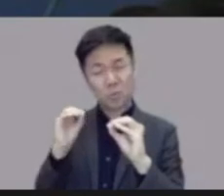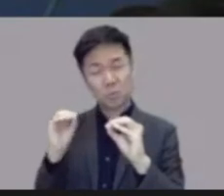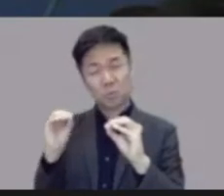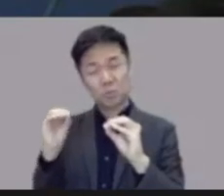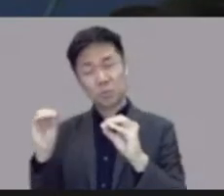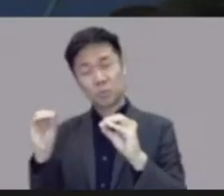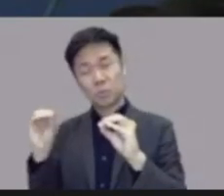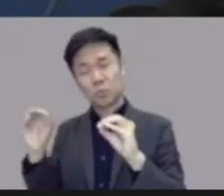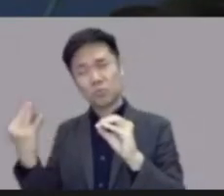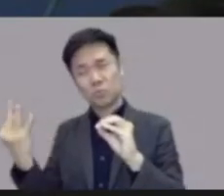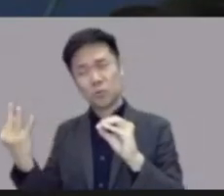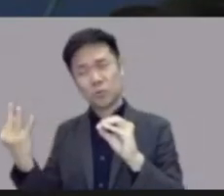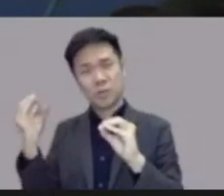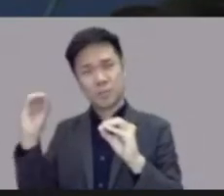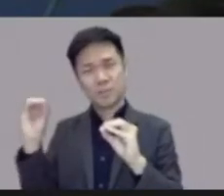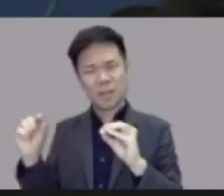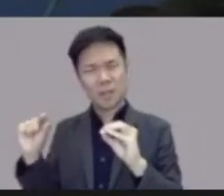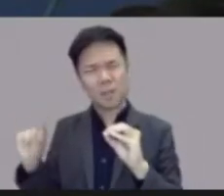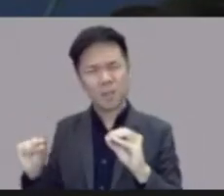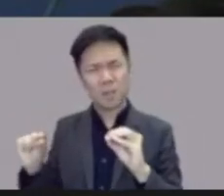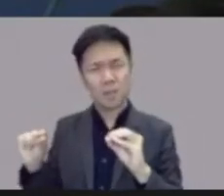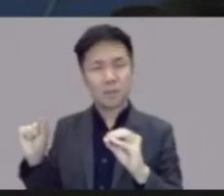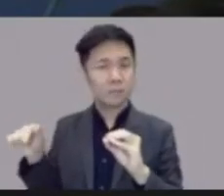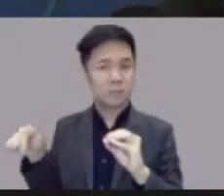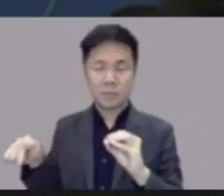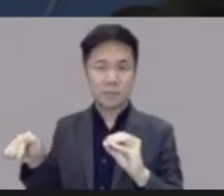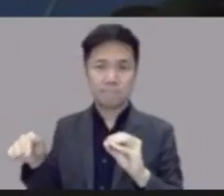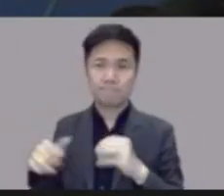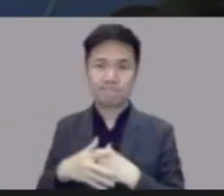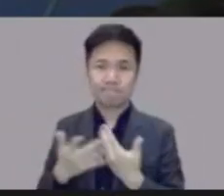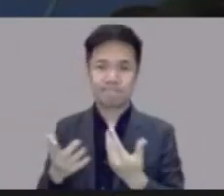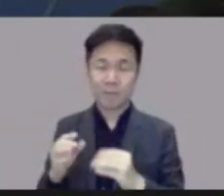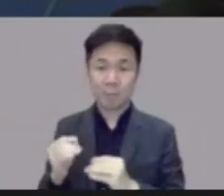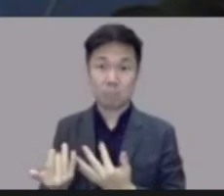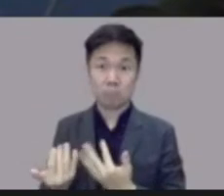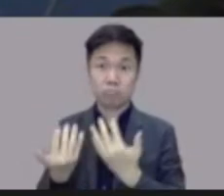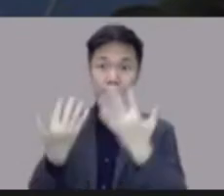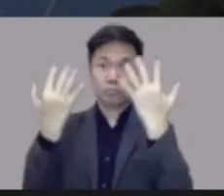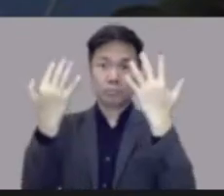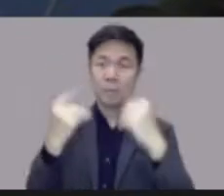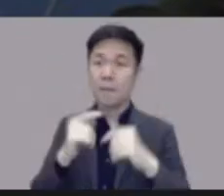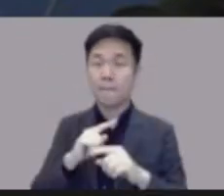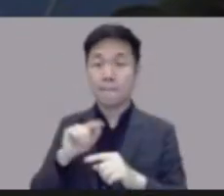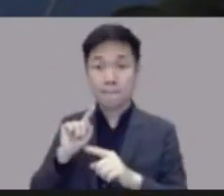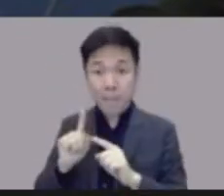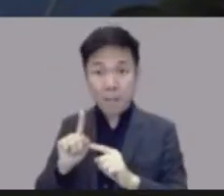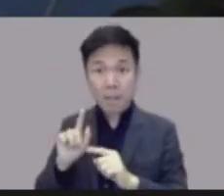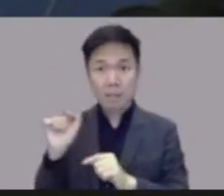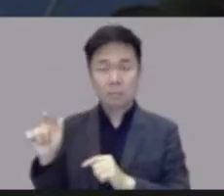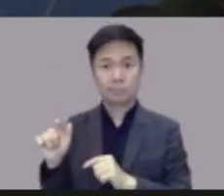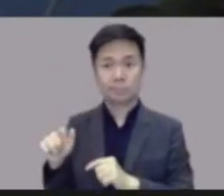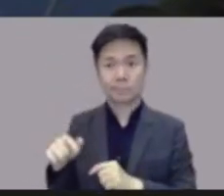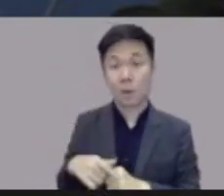very miserable but despite it Tajikistan making efforts in